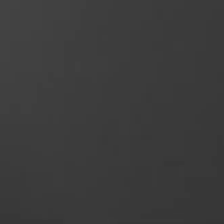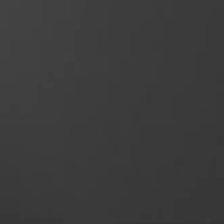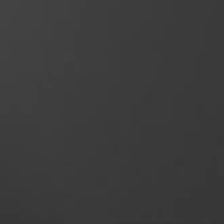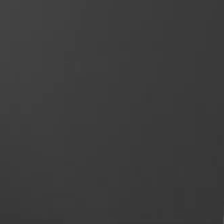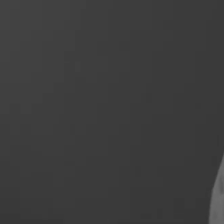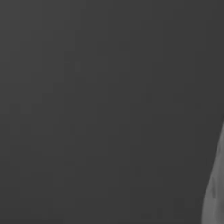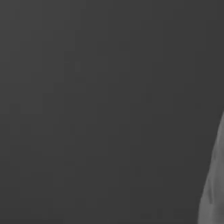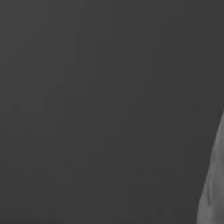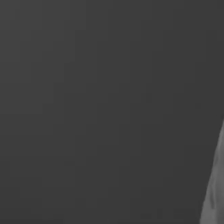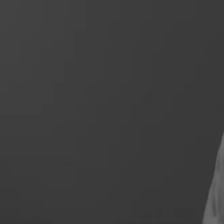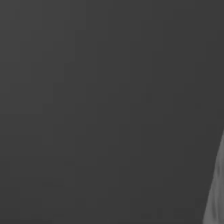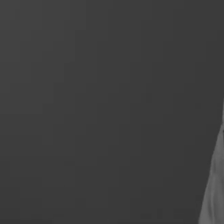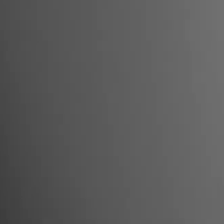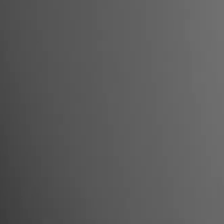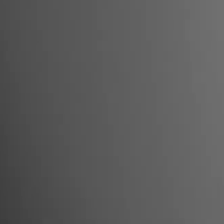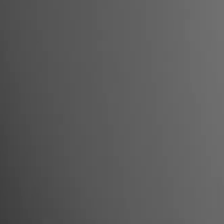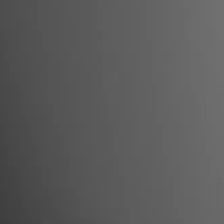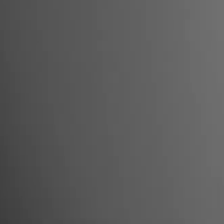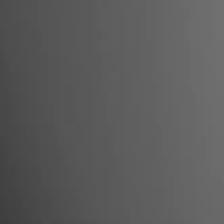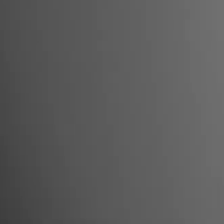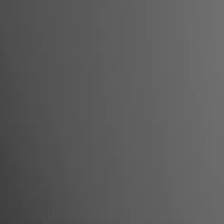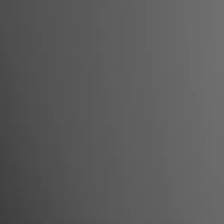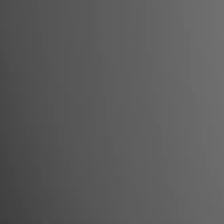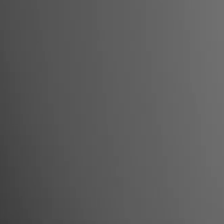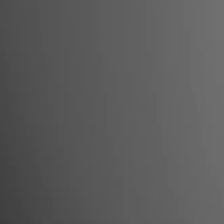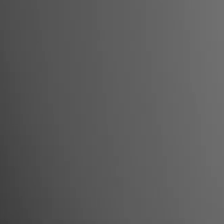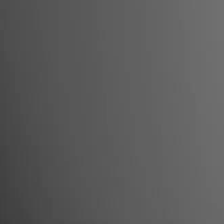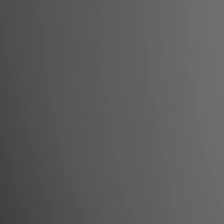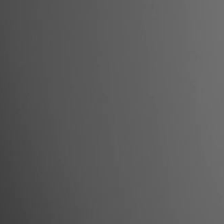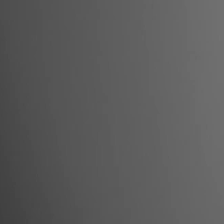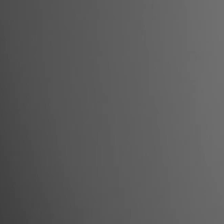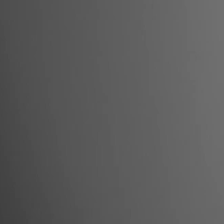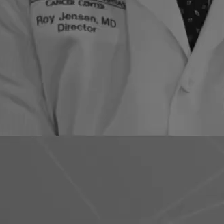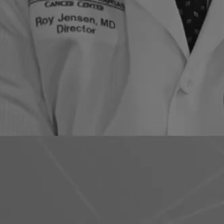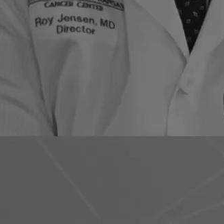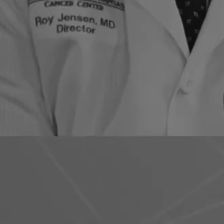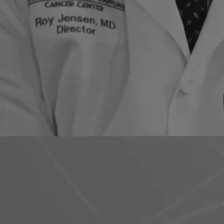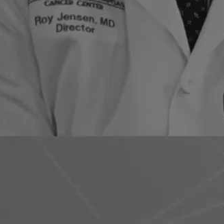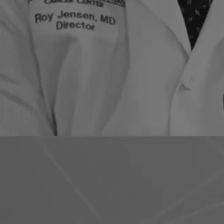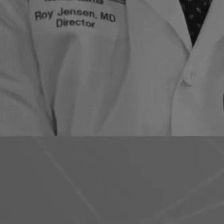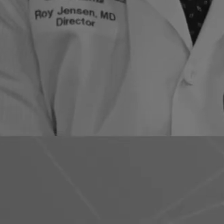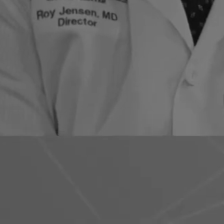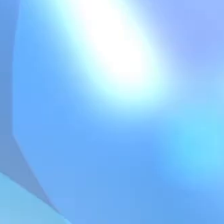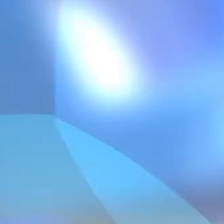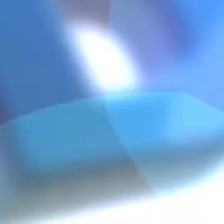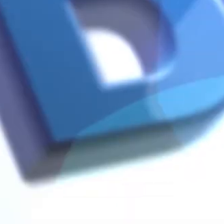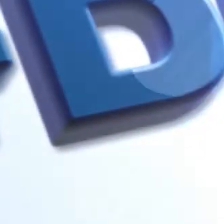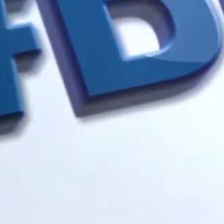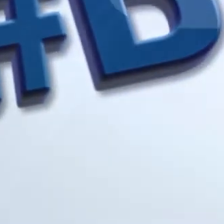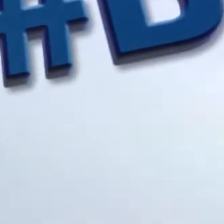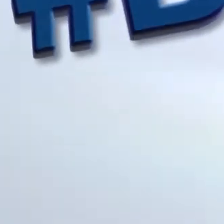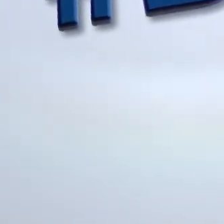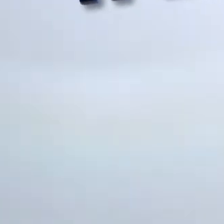Subscribe to our Bench to Bedside podcast, now everywhere podcasts are available.